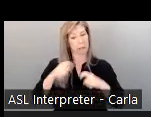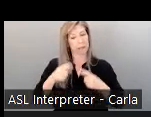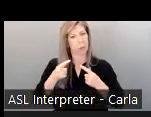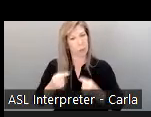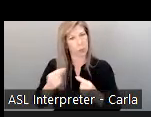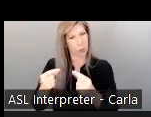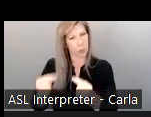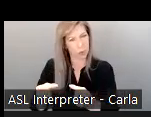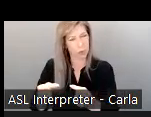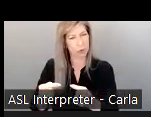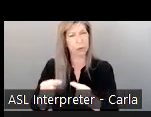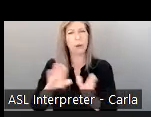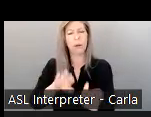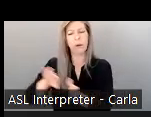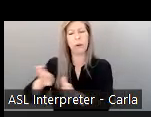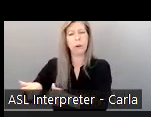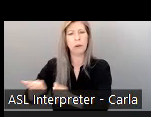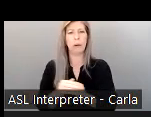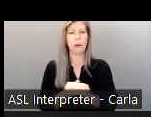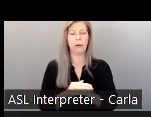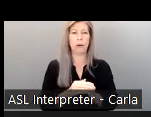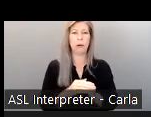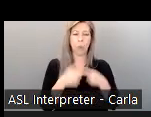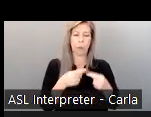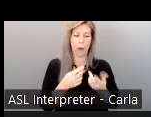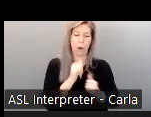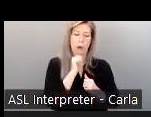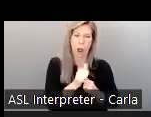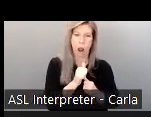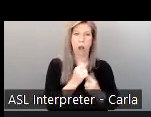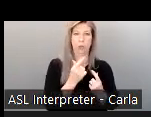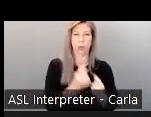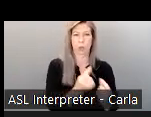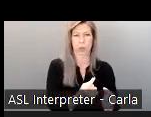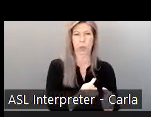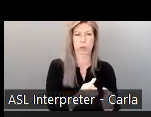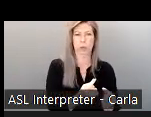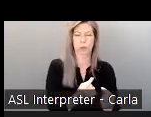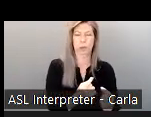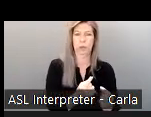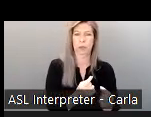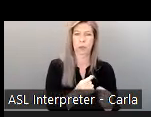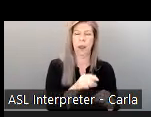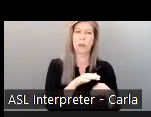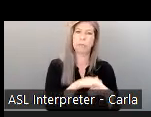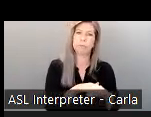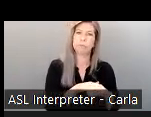unstructured time and not doing is something I'm working on as a type of